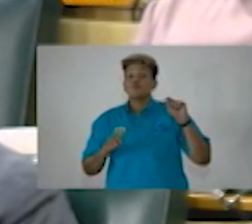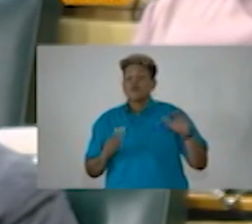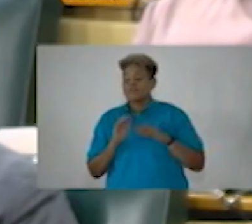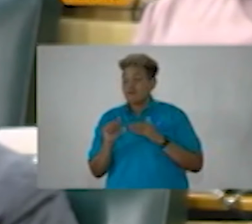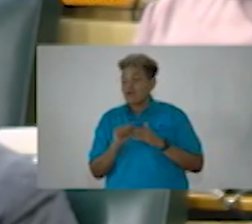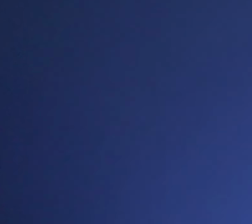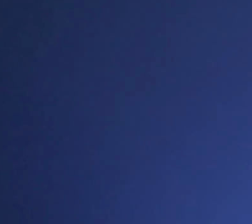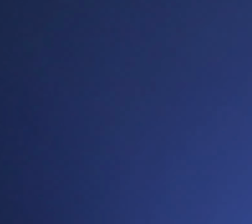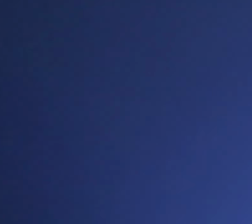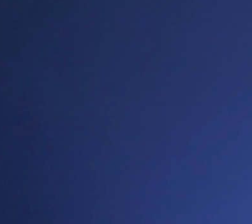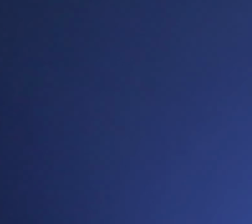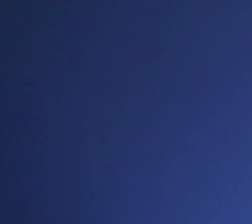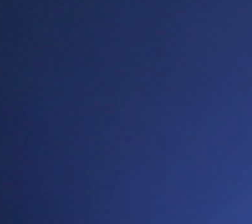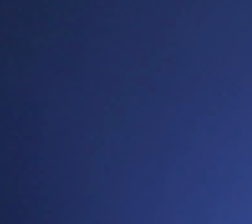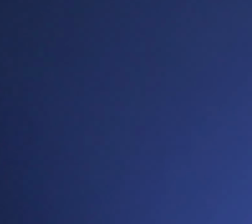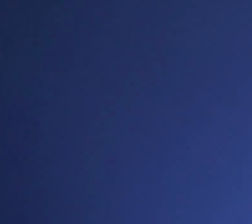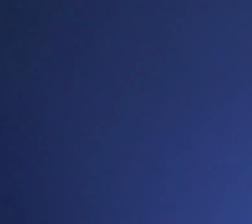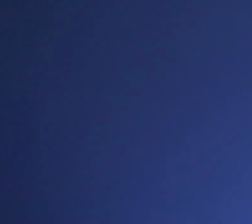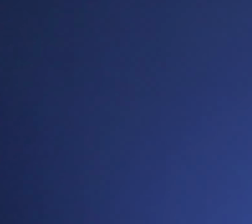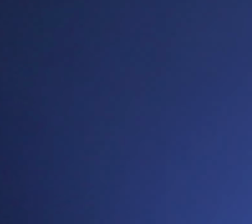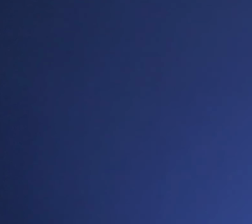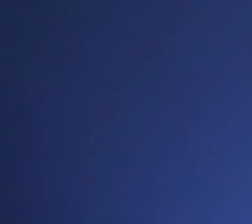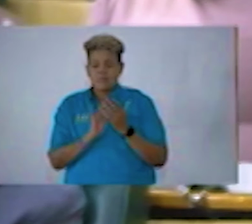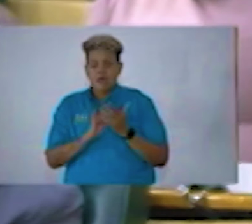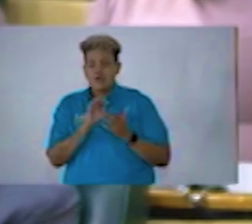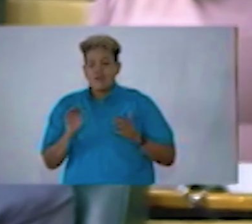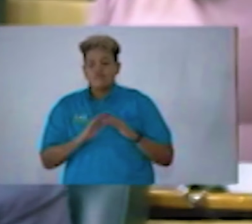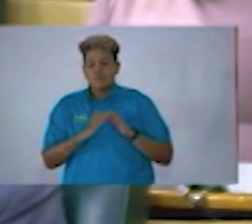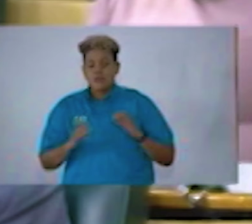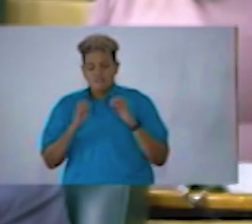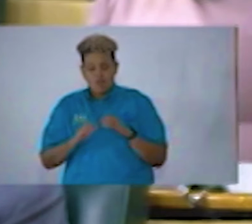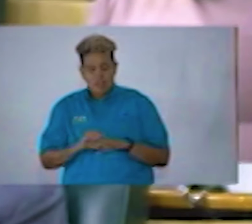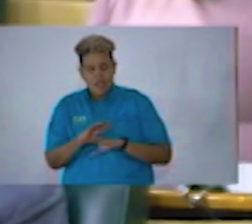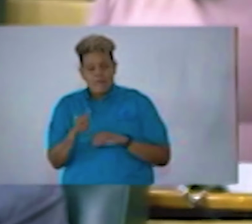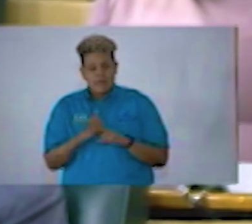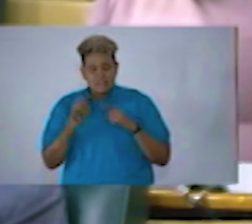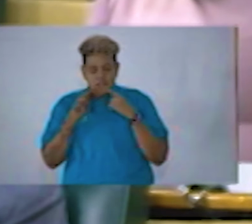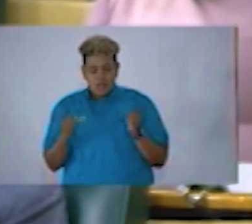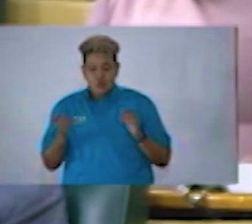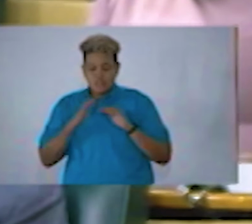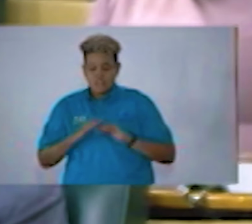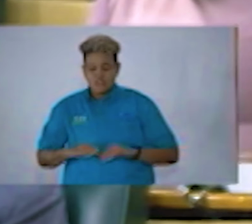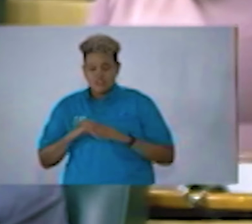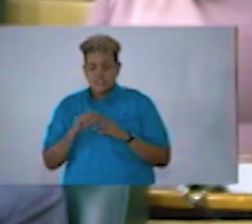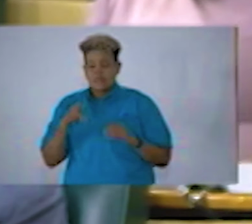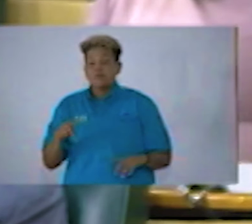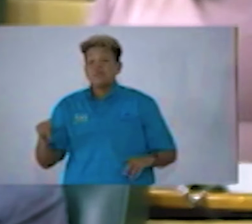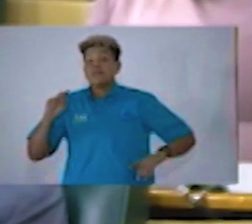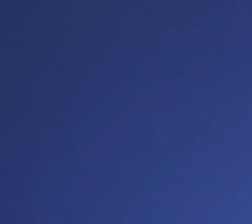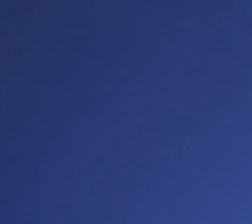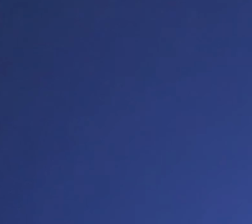$25 to $20. This is being done, according to Finance Minister Dr. Nigel Clark, to reduce the cost of